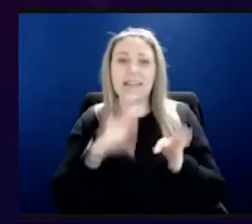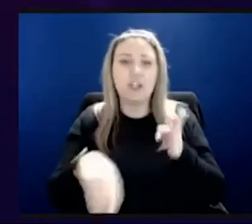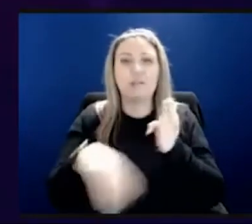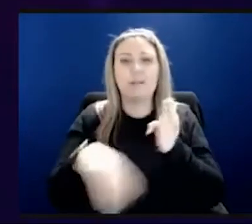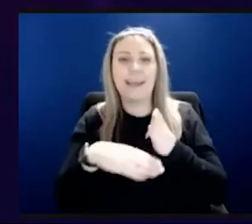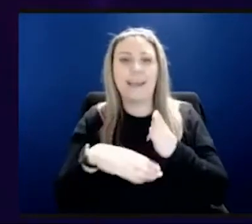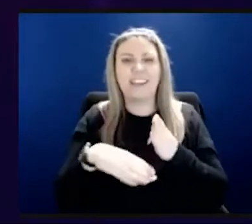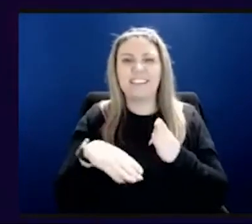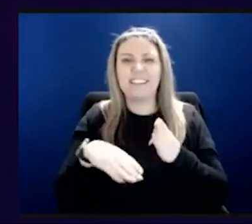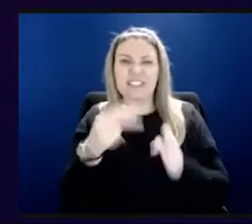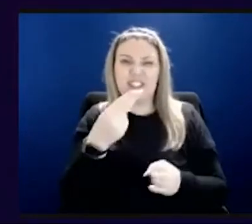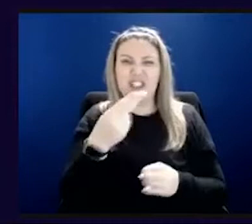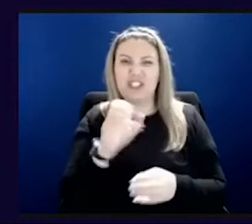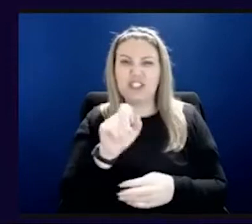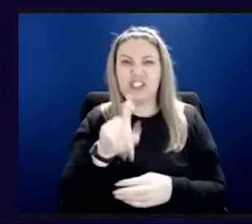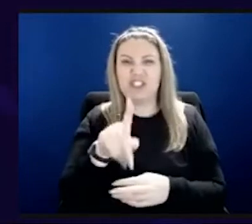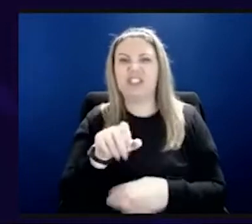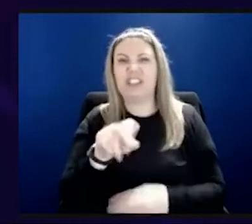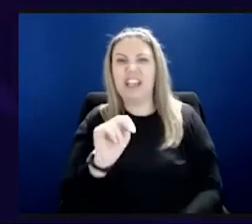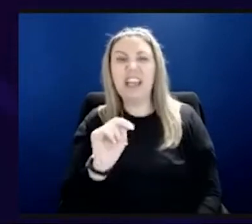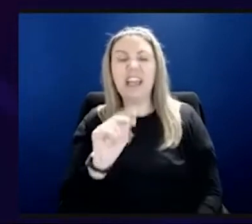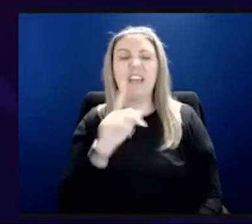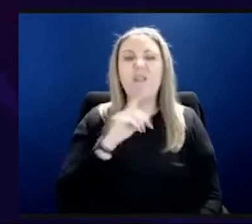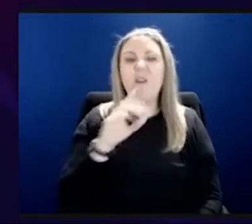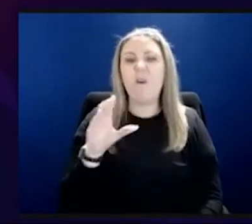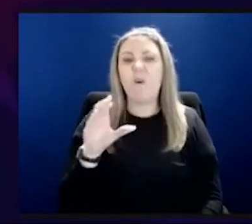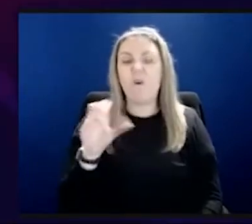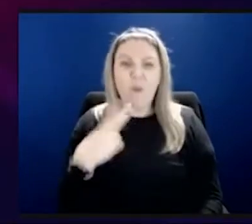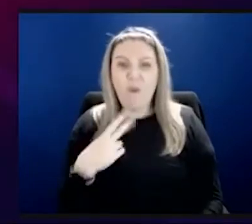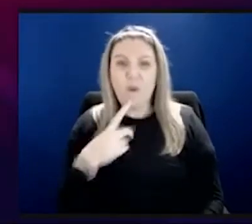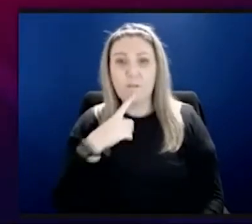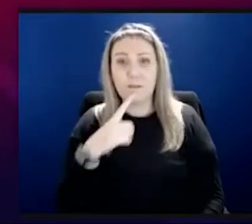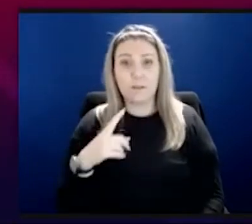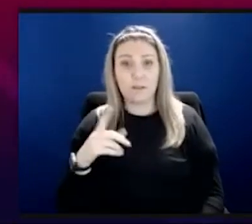oh, I got kicked in the shin. You know, it was like